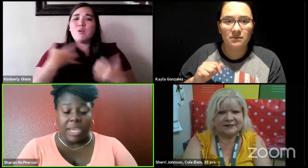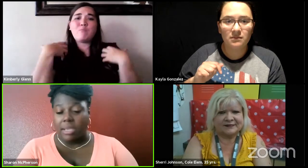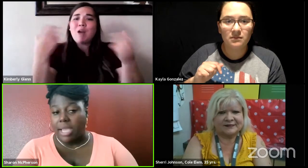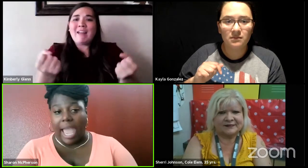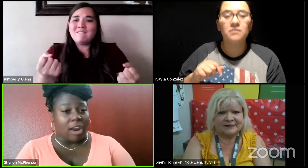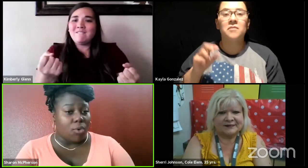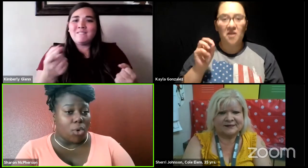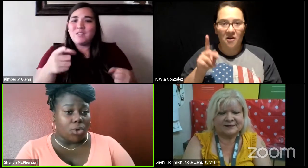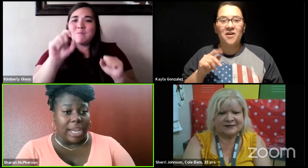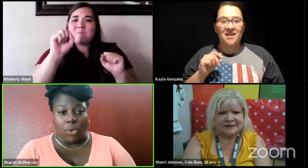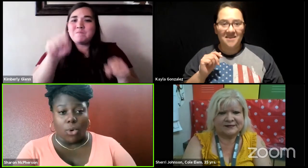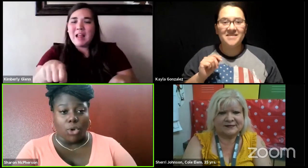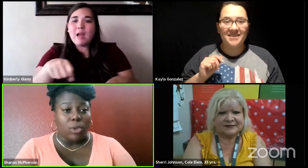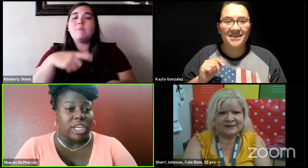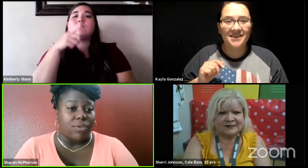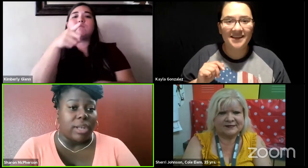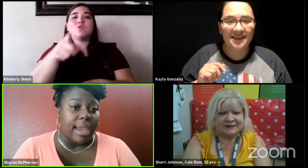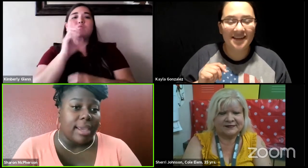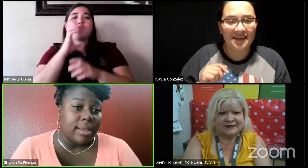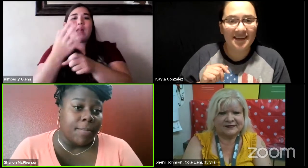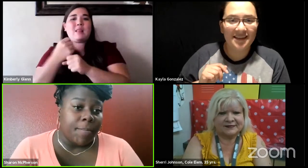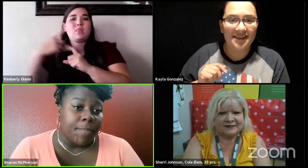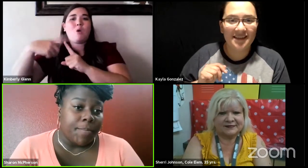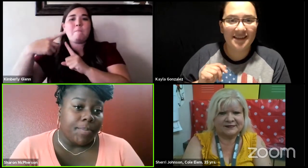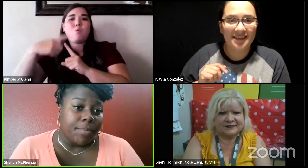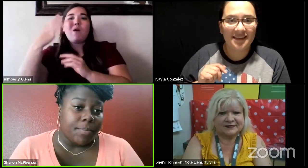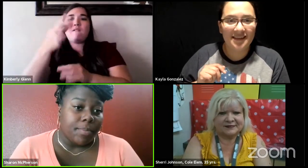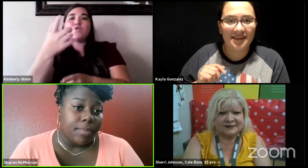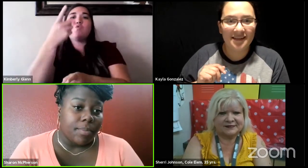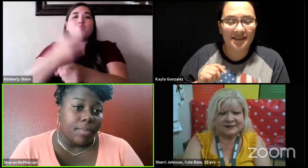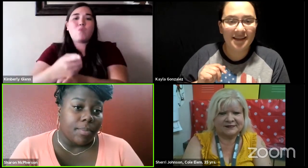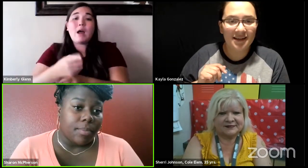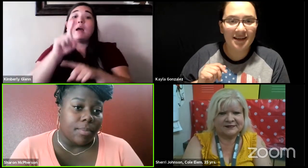You can pick out of order, in order, whichever you'd like.